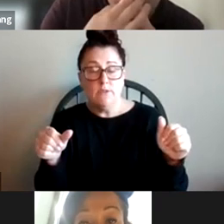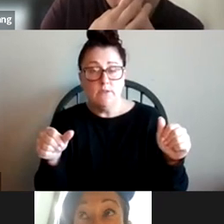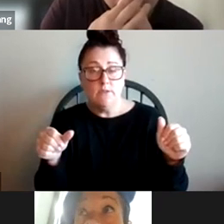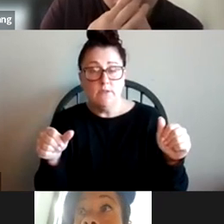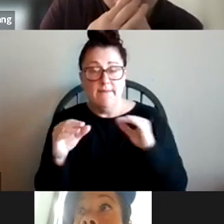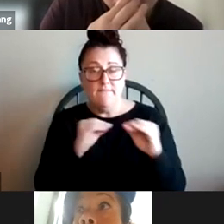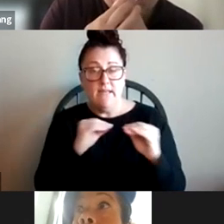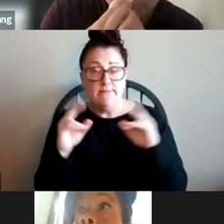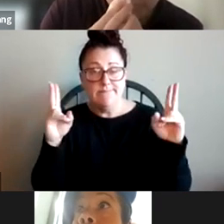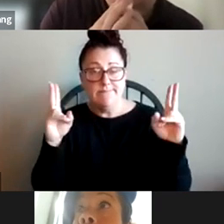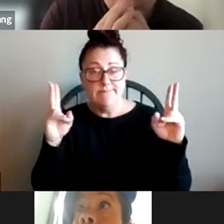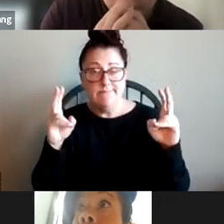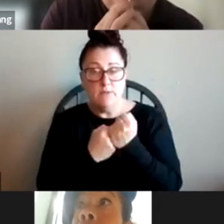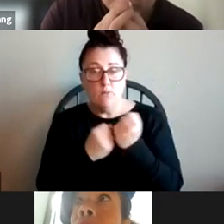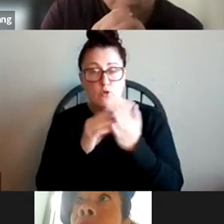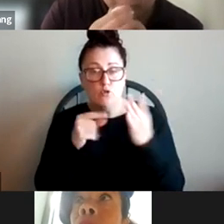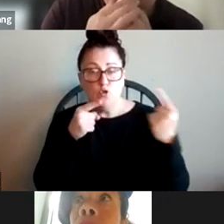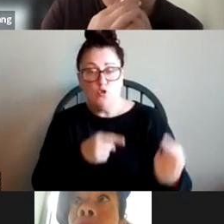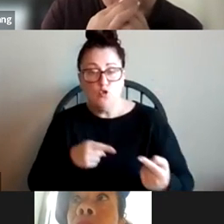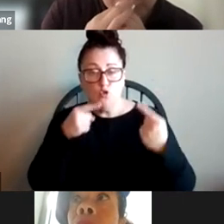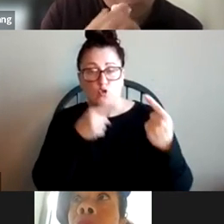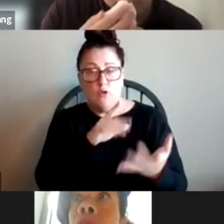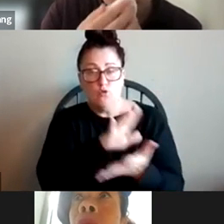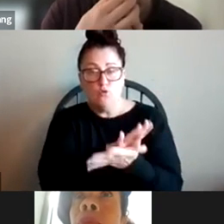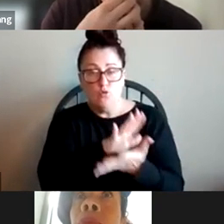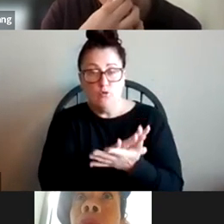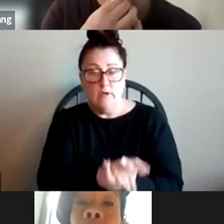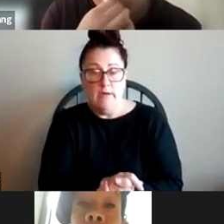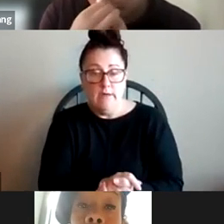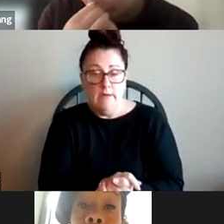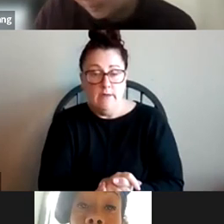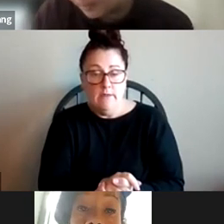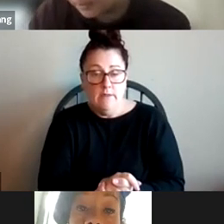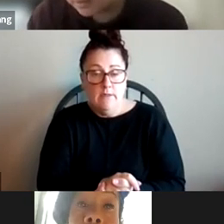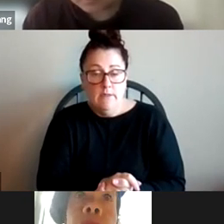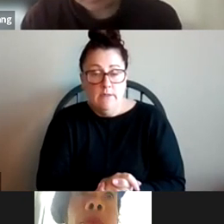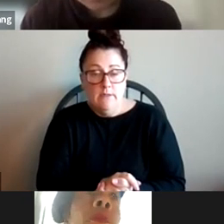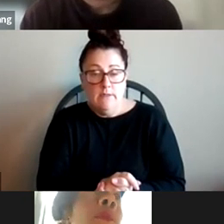fix or support students struggling in our traditional model. And usually this has looked